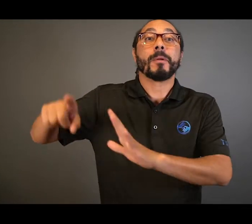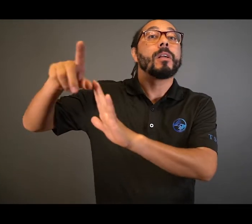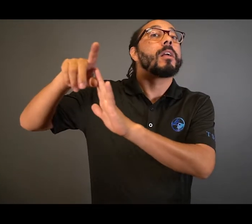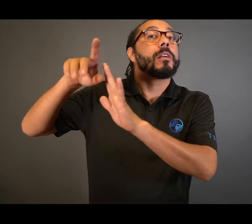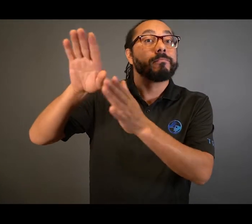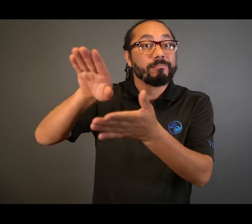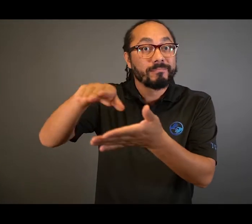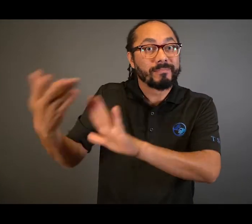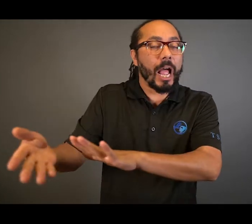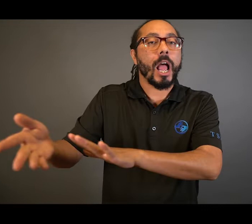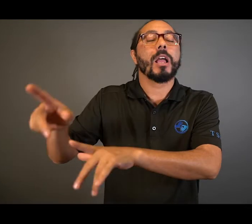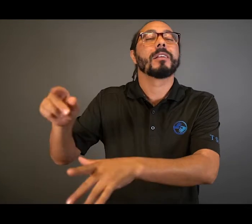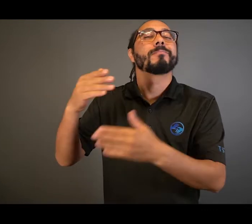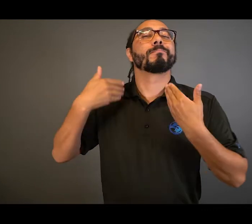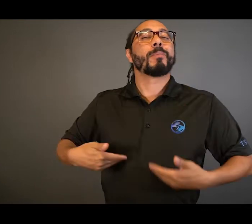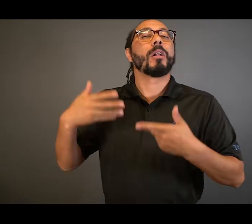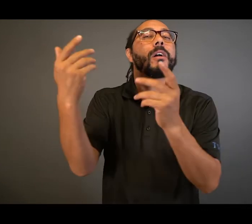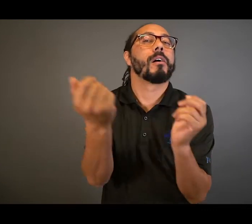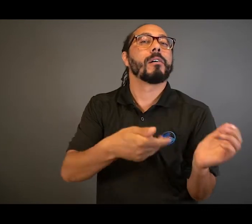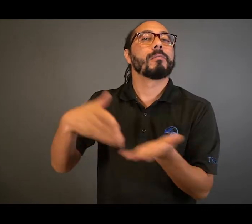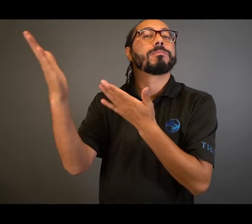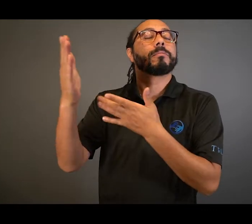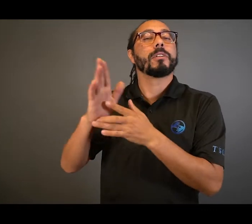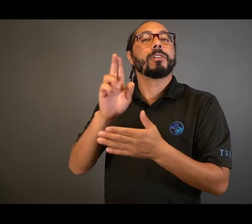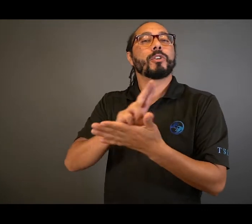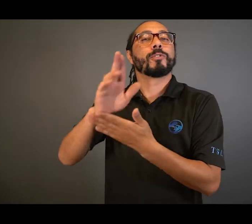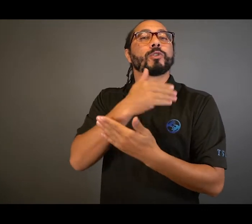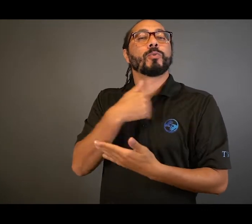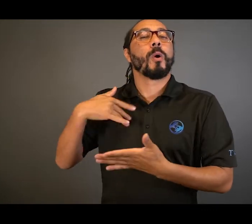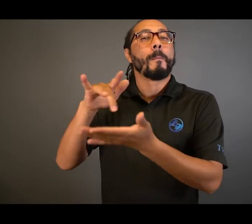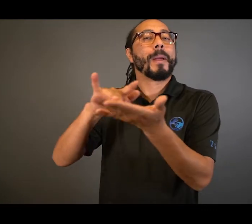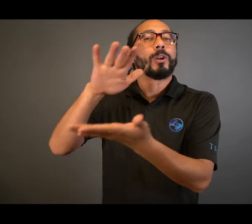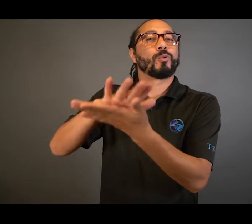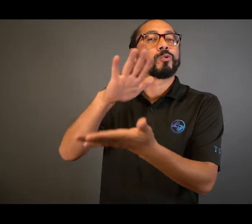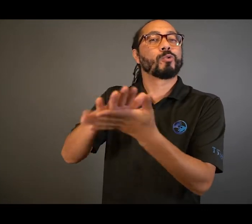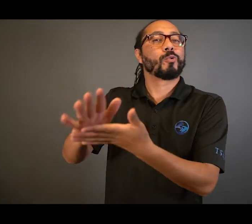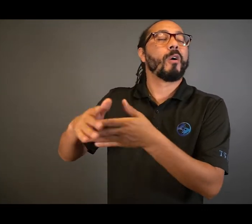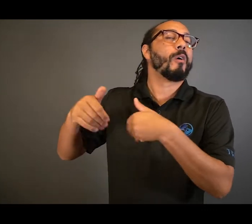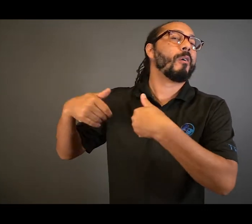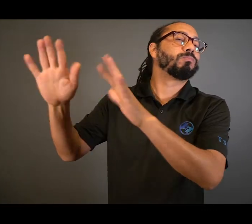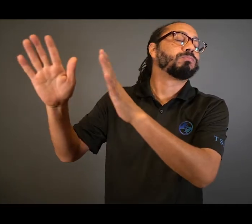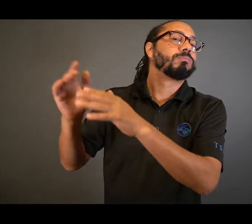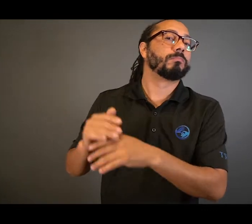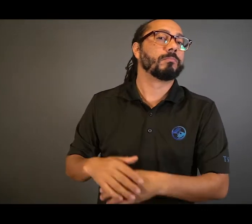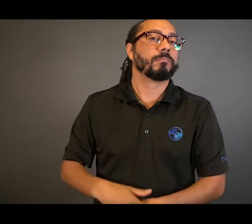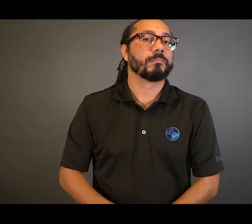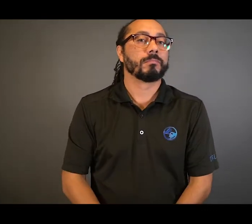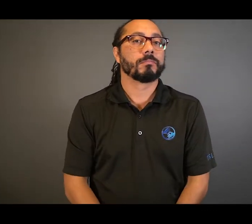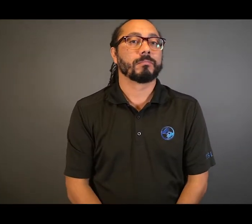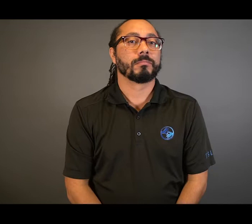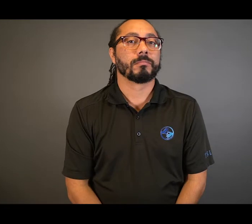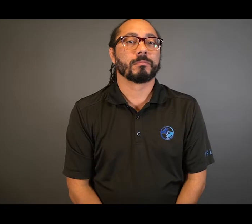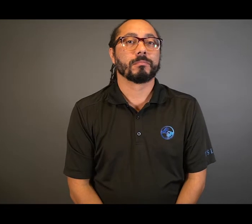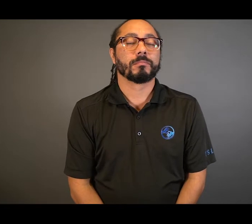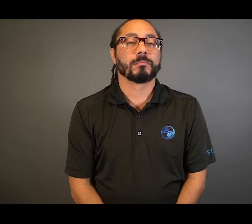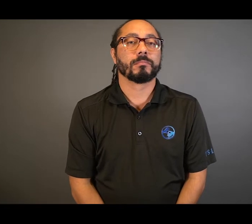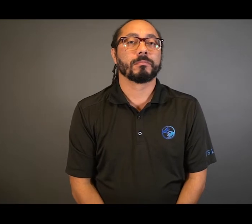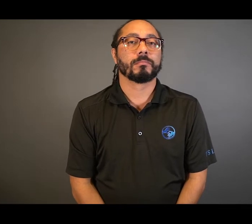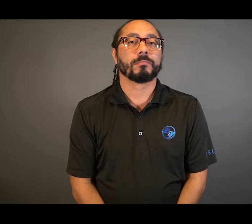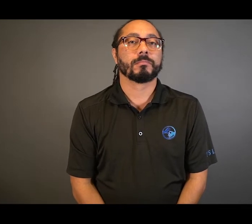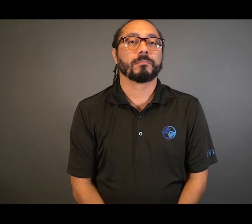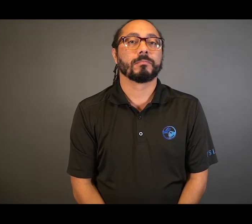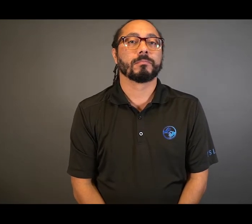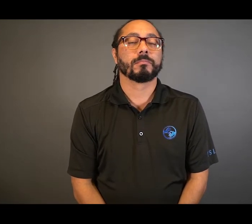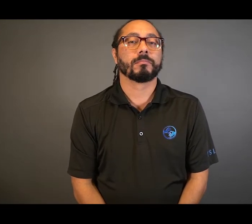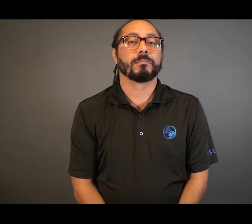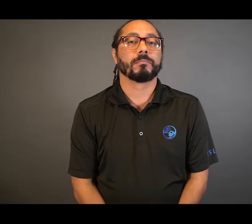was taken away and donated to the University of Toronto's medical school. In a cemetery stands Montgomery's tall